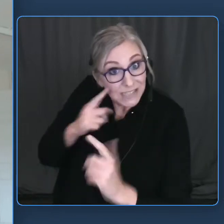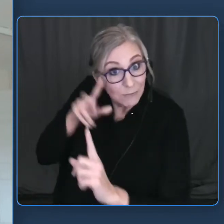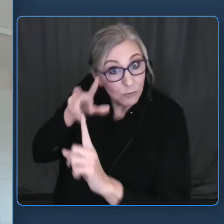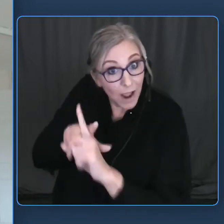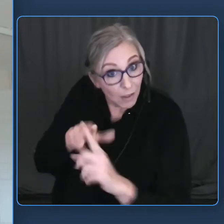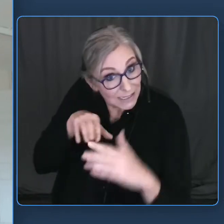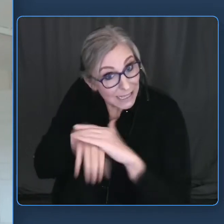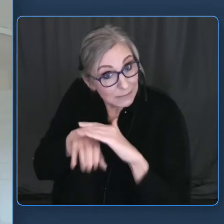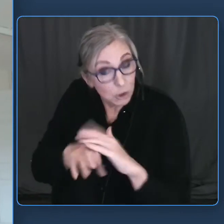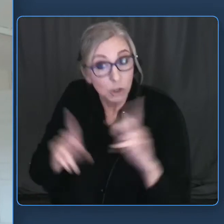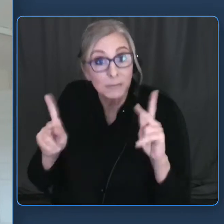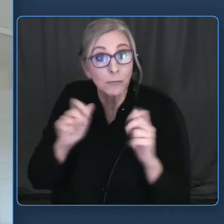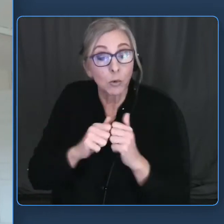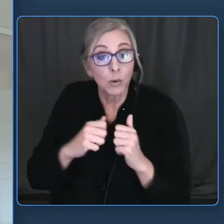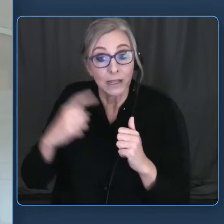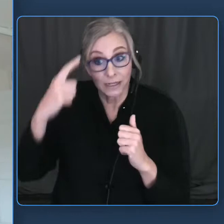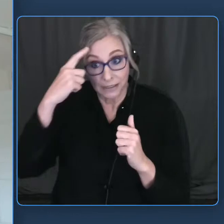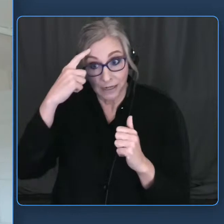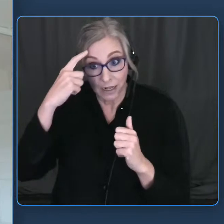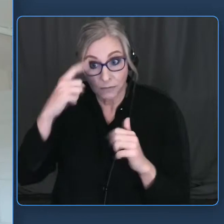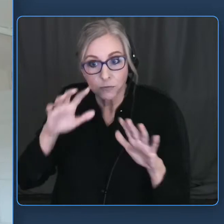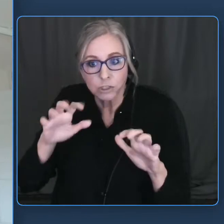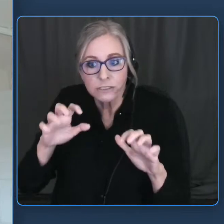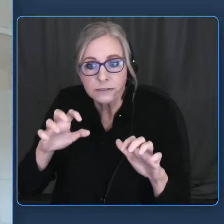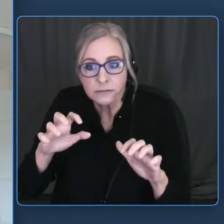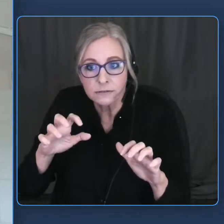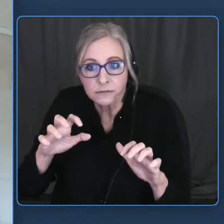Could people with I